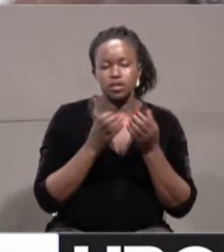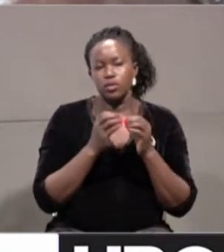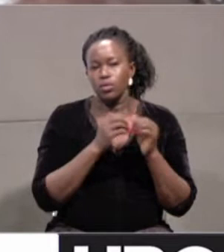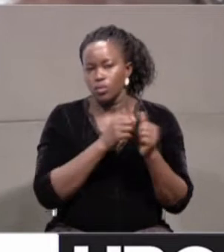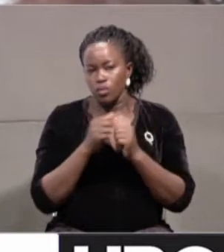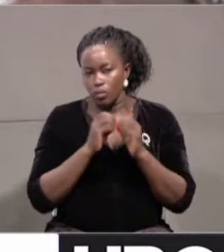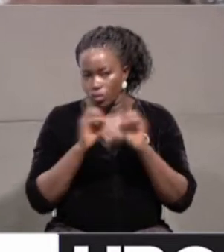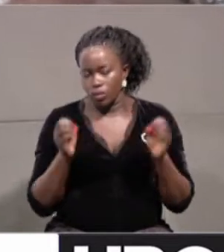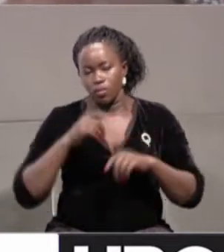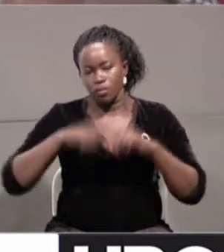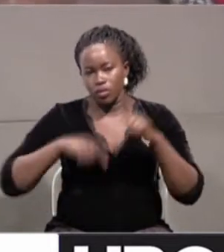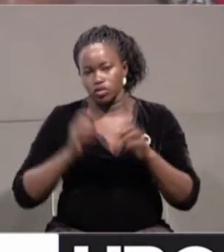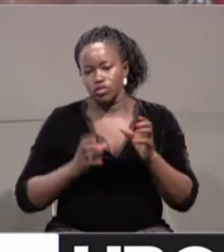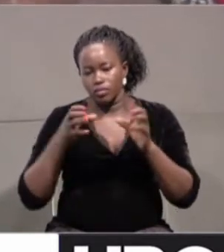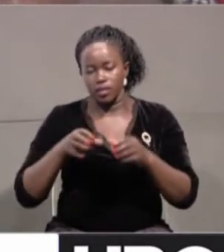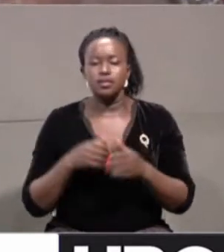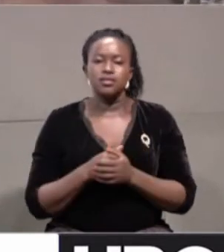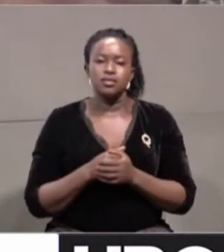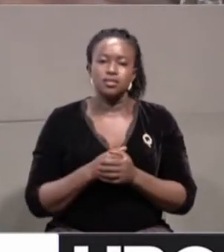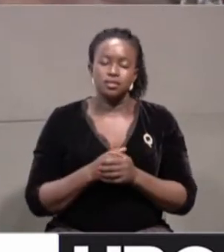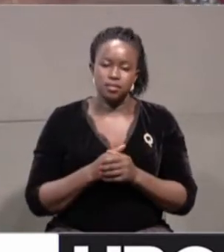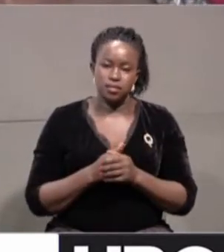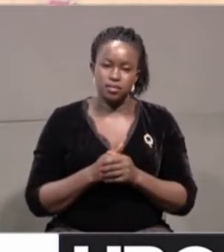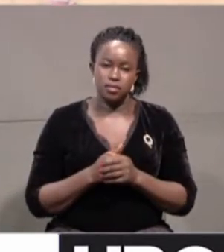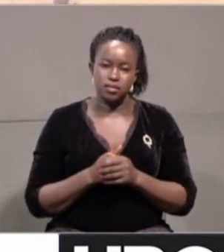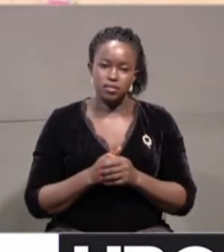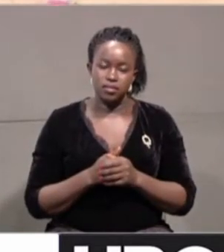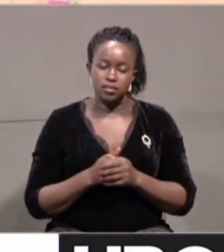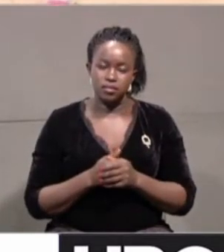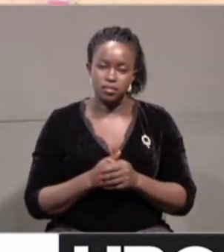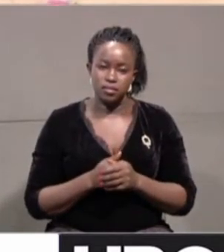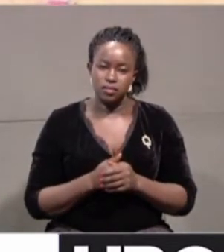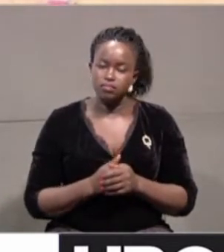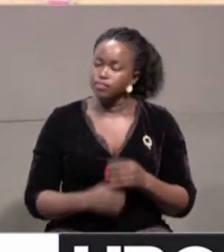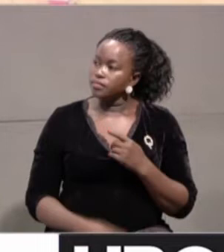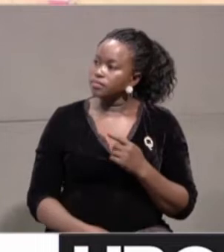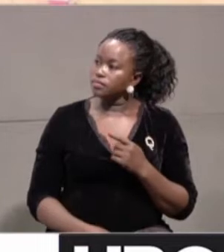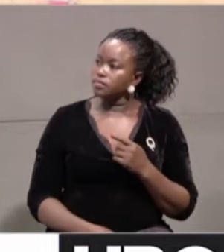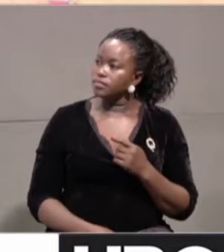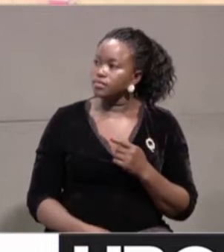the communities without any political party affiliations because poverty affects